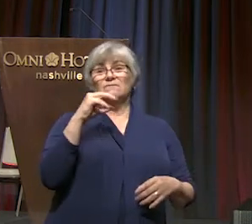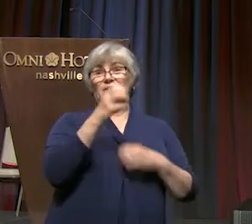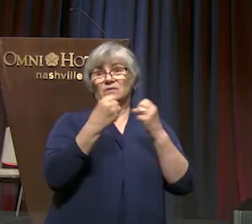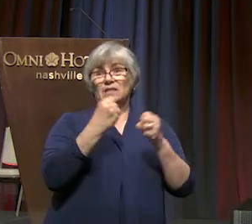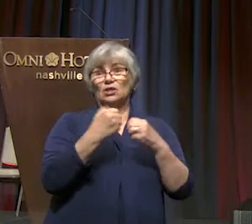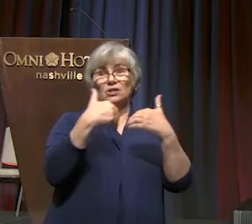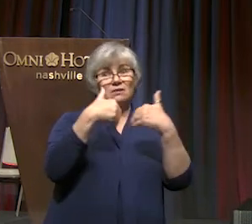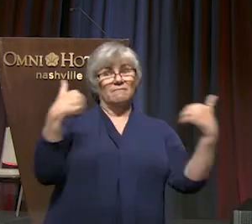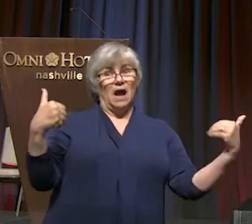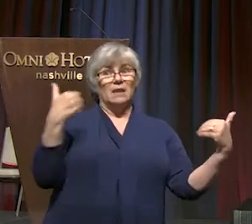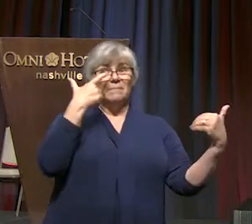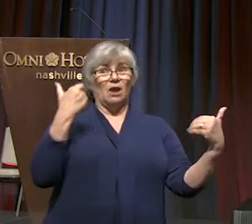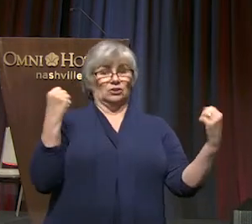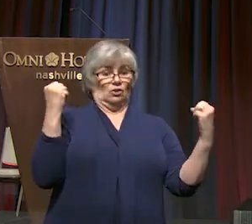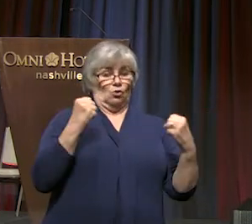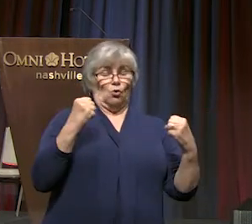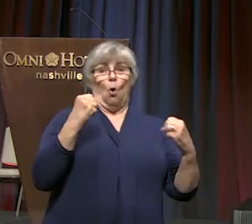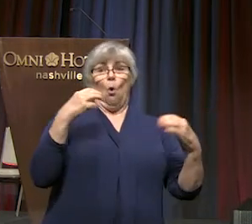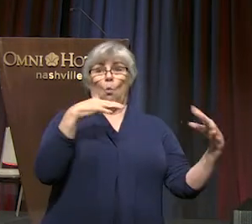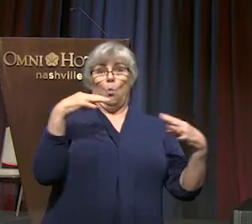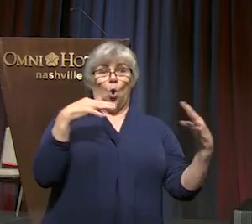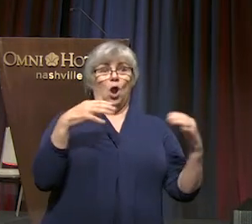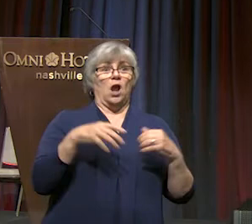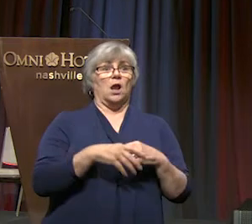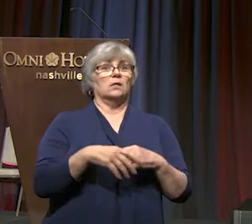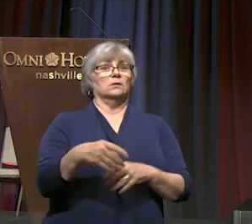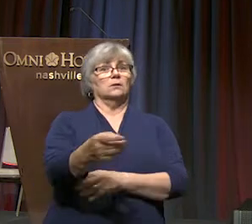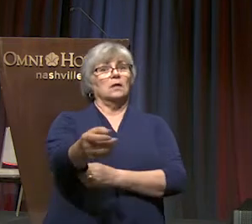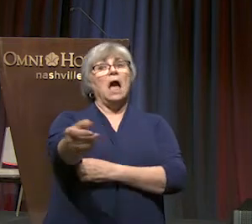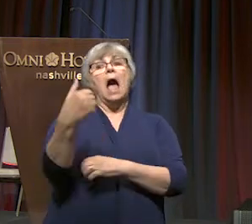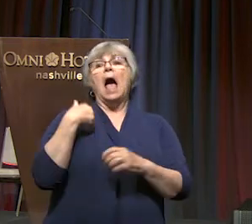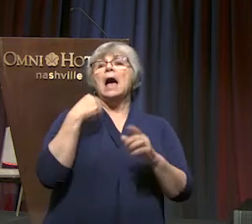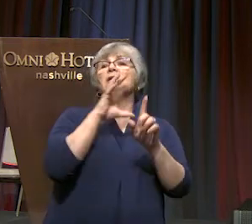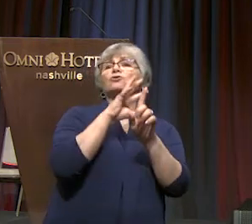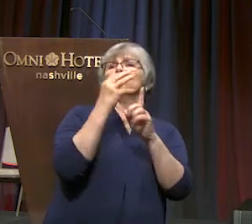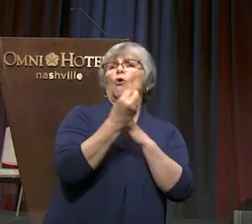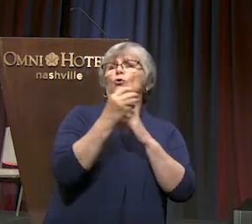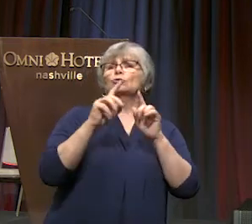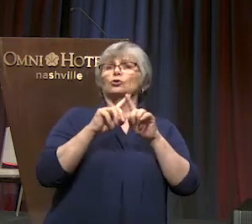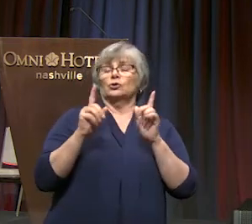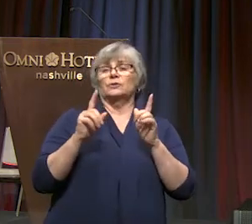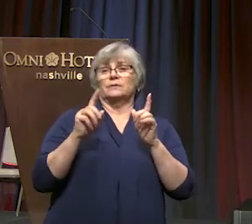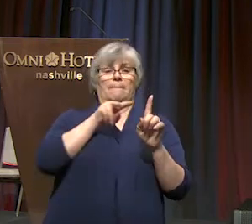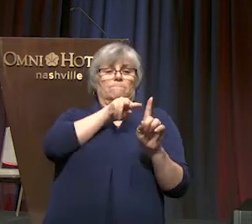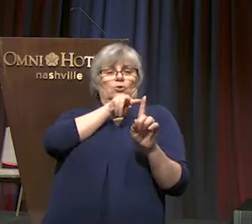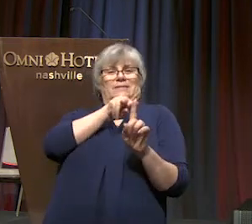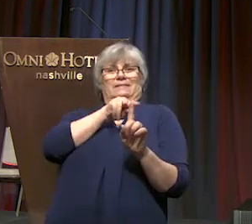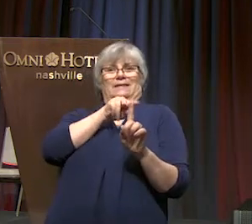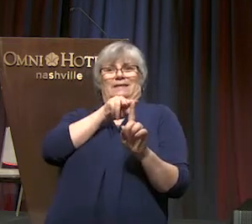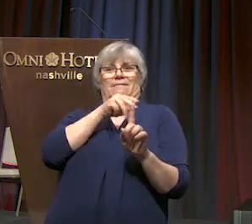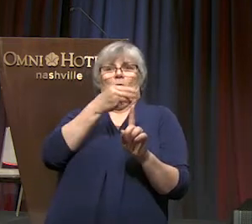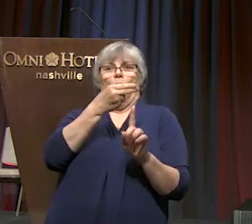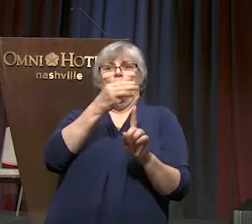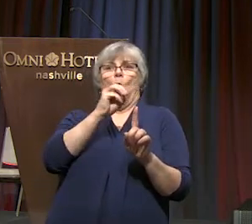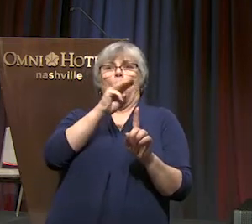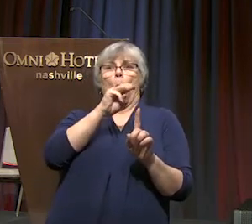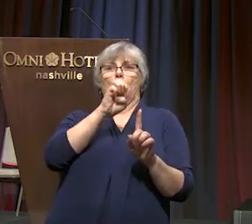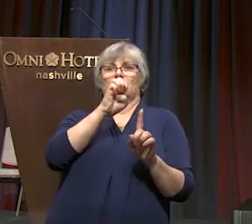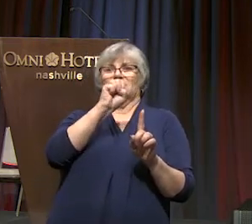Cold War, has produced cultures that perceive the question of homosexual praxis very